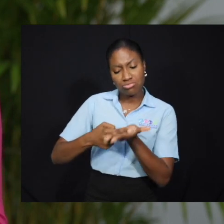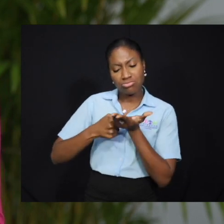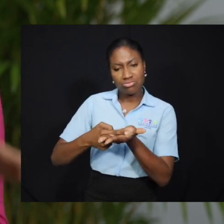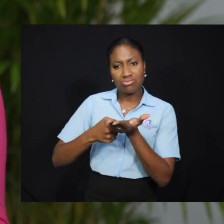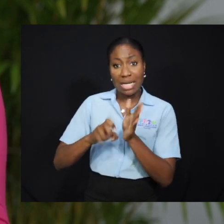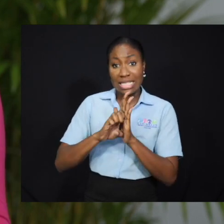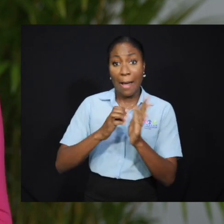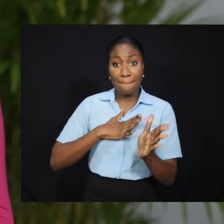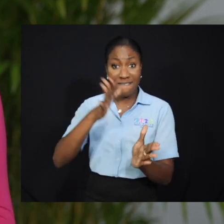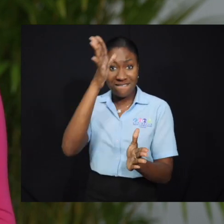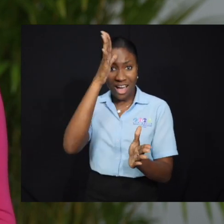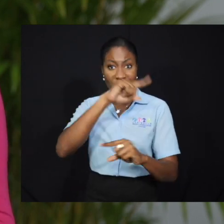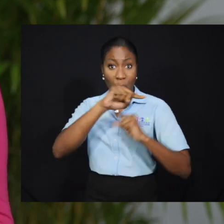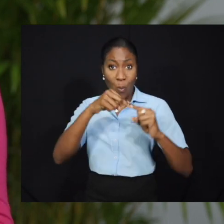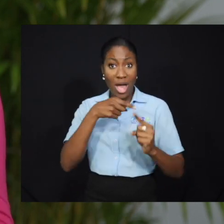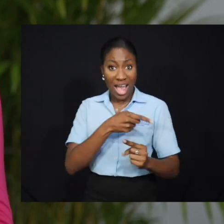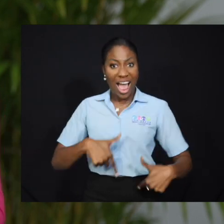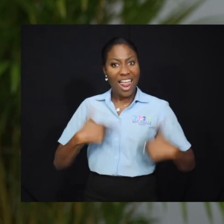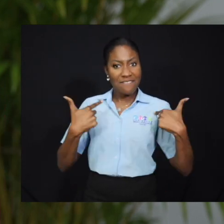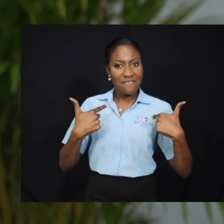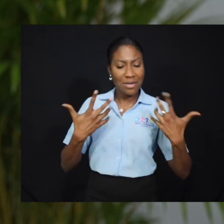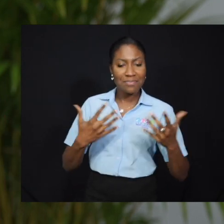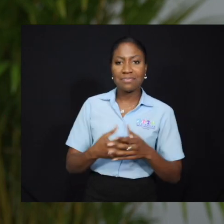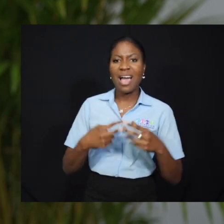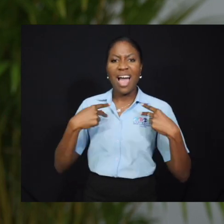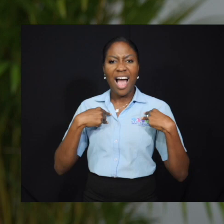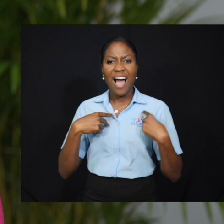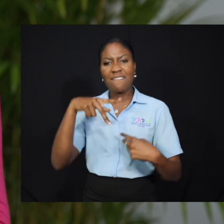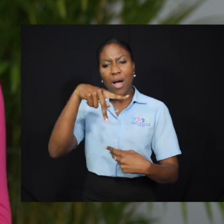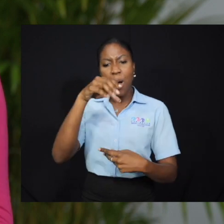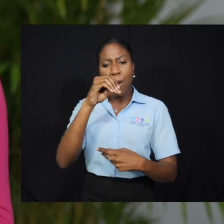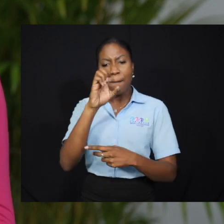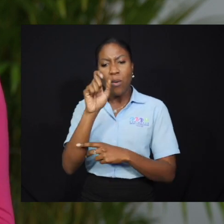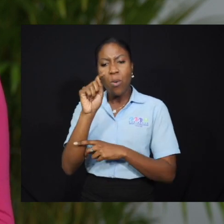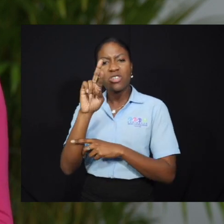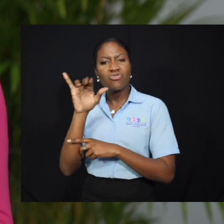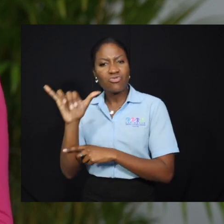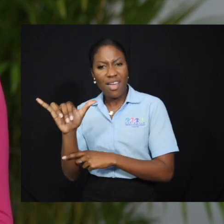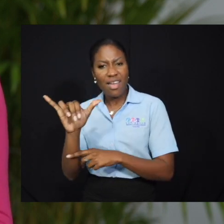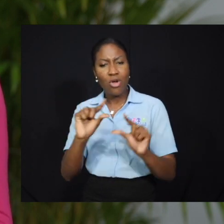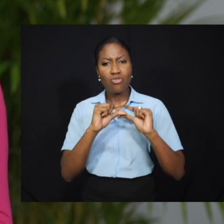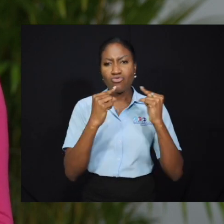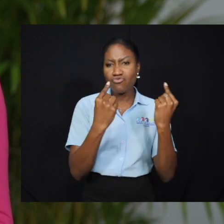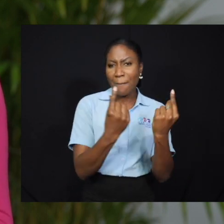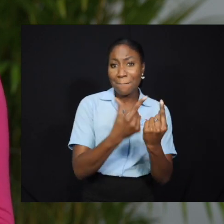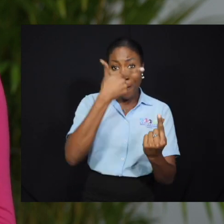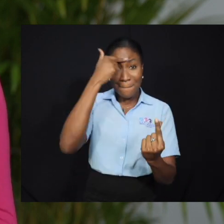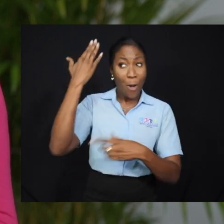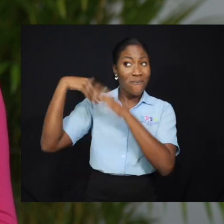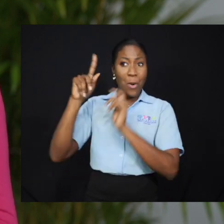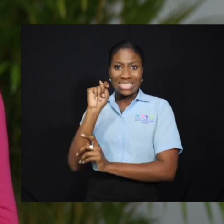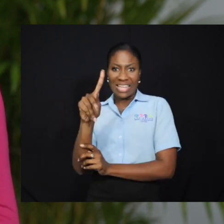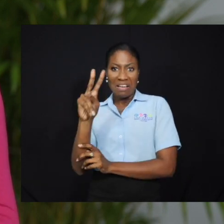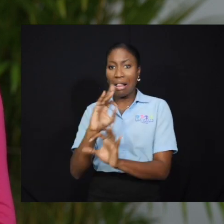for instance, when he was alive, they had poetry groups, and where they would read. Because remember, they didn't have TV.